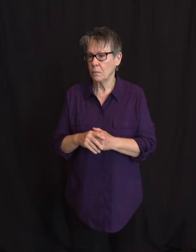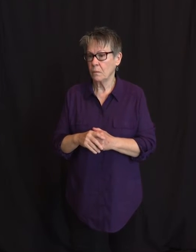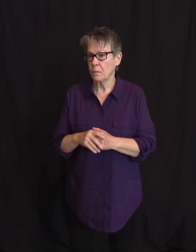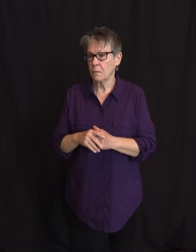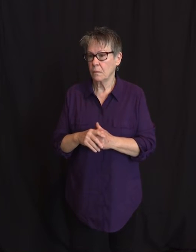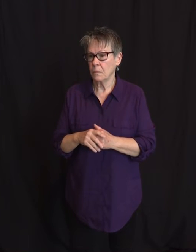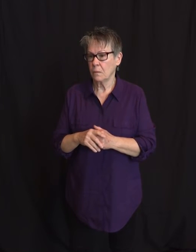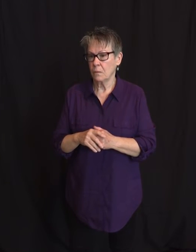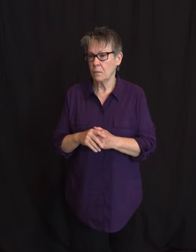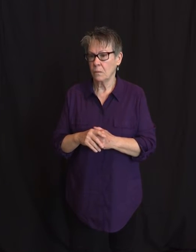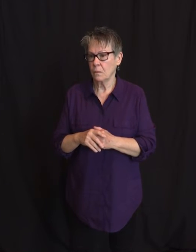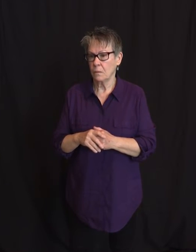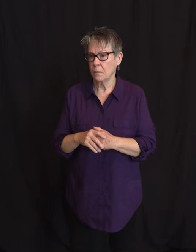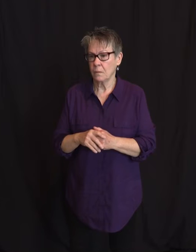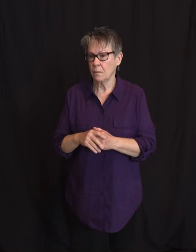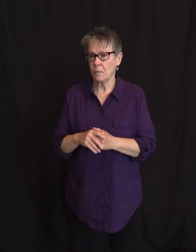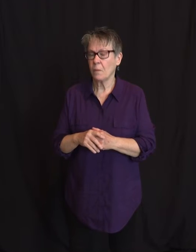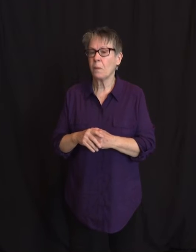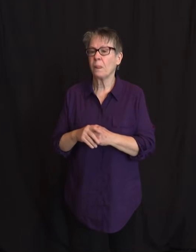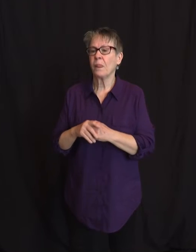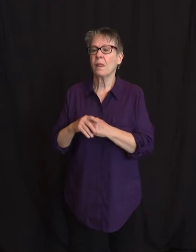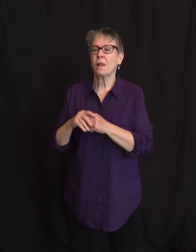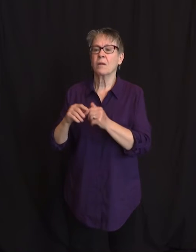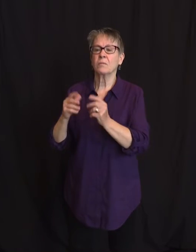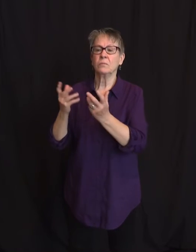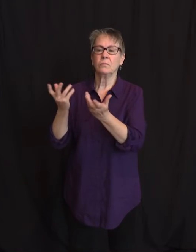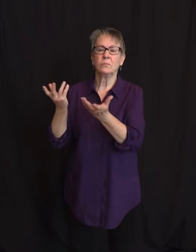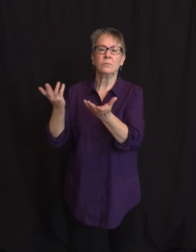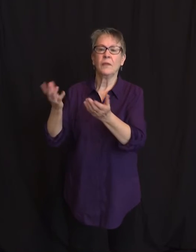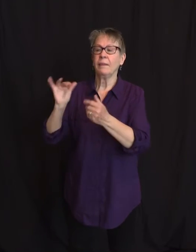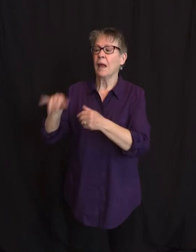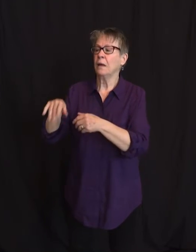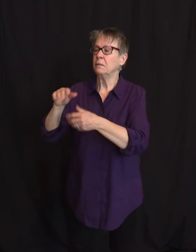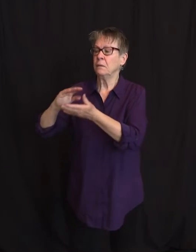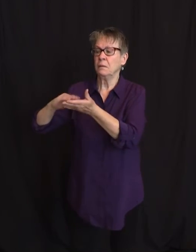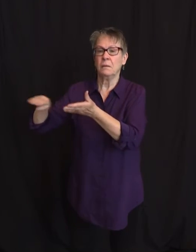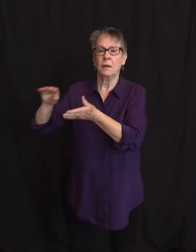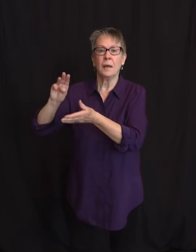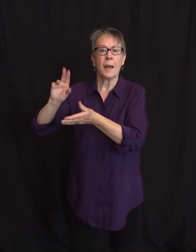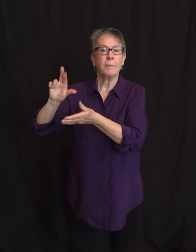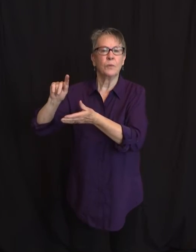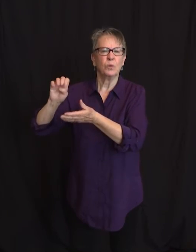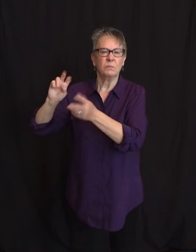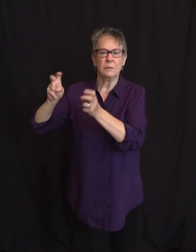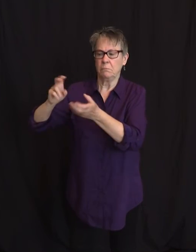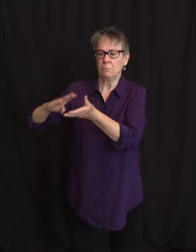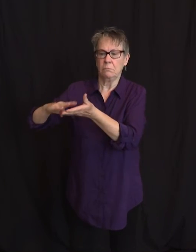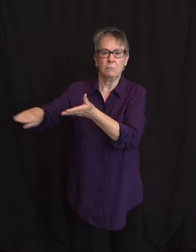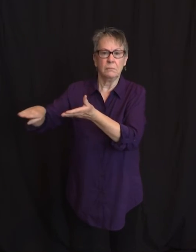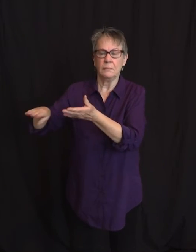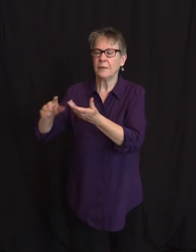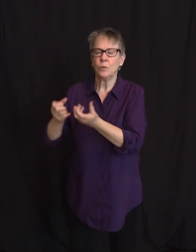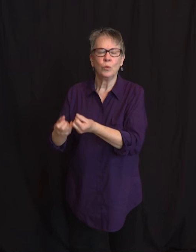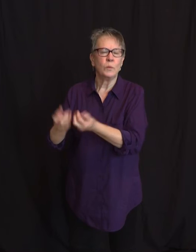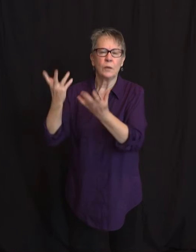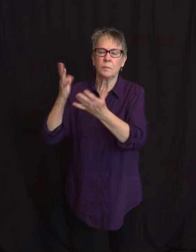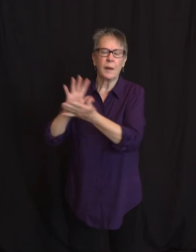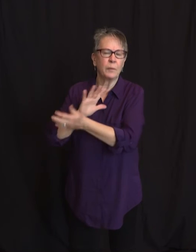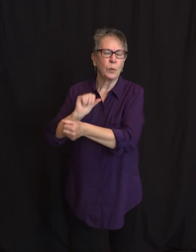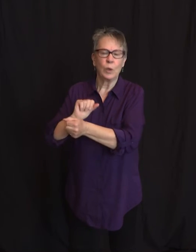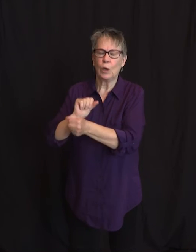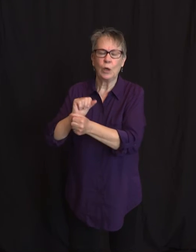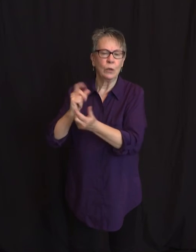Judy, do you mind addressing the question of what do the total cases include? Thank you. The total cases are those that are reported directly into